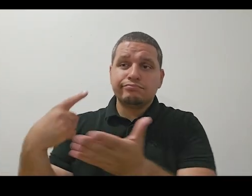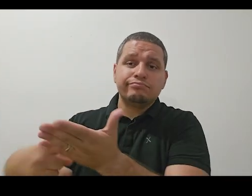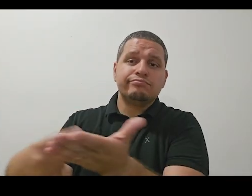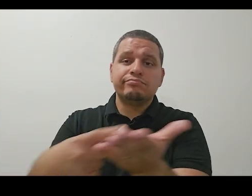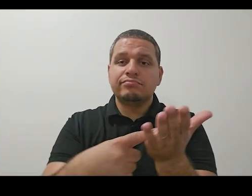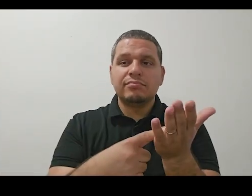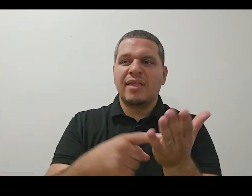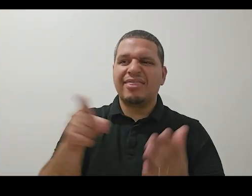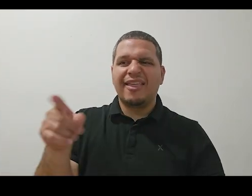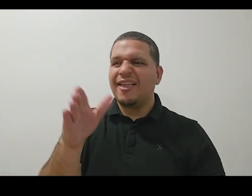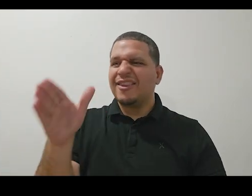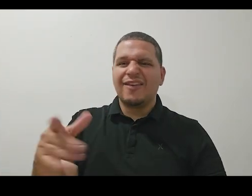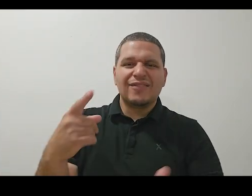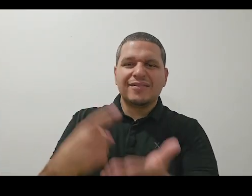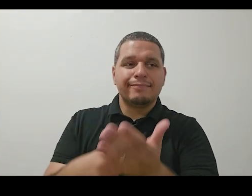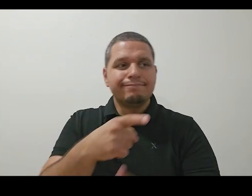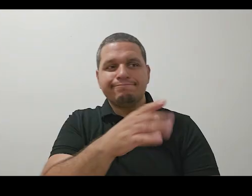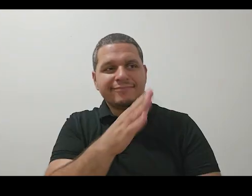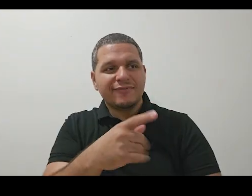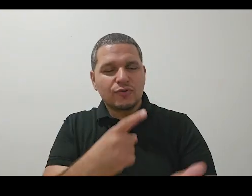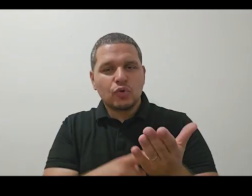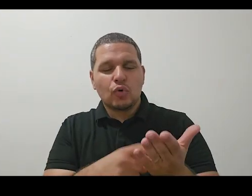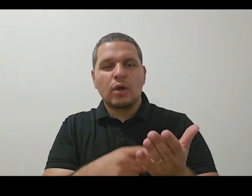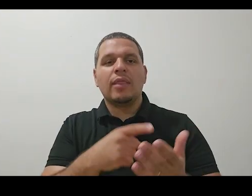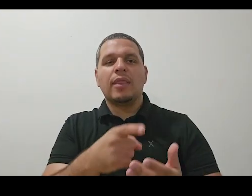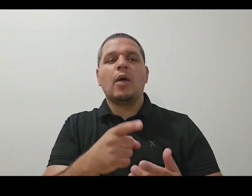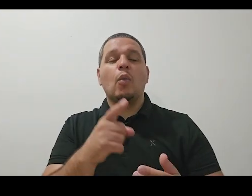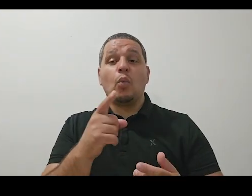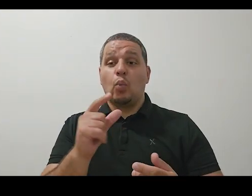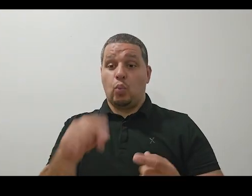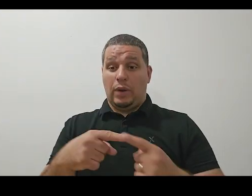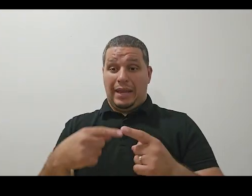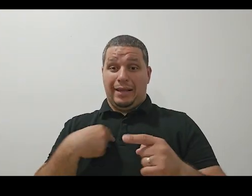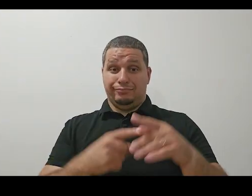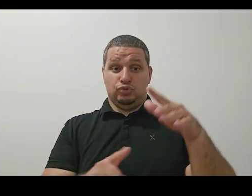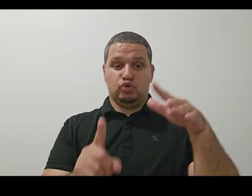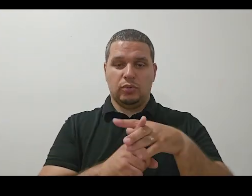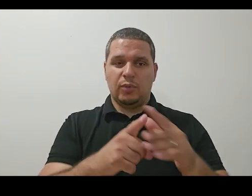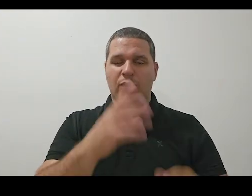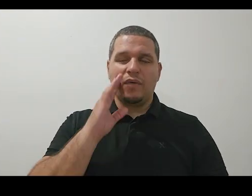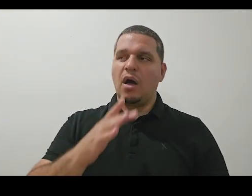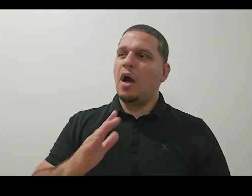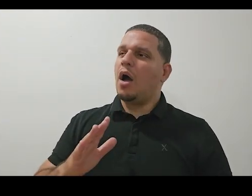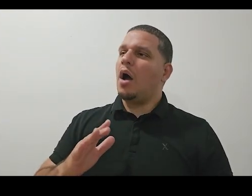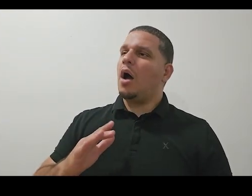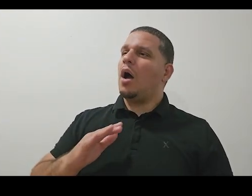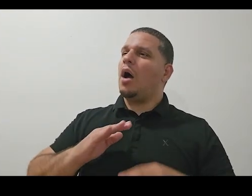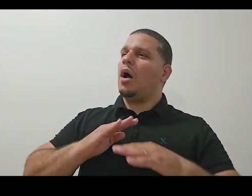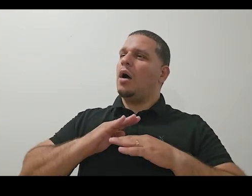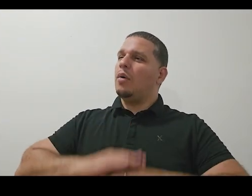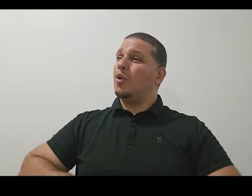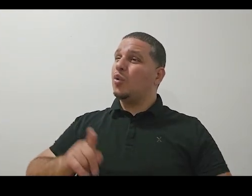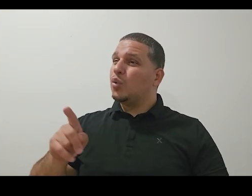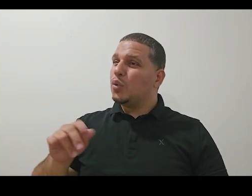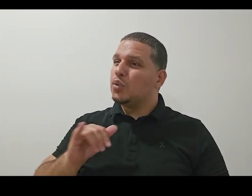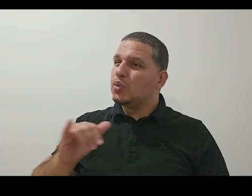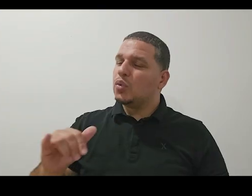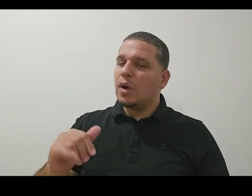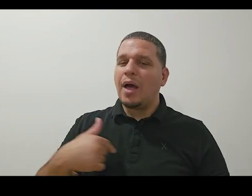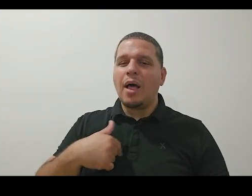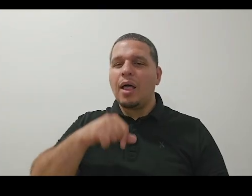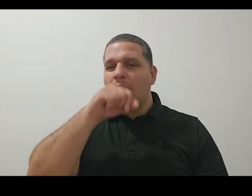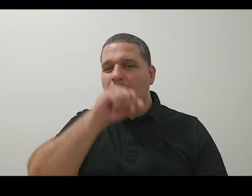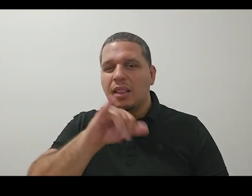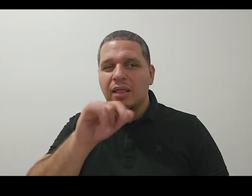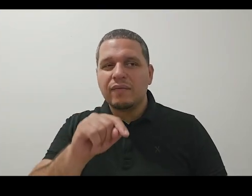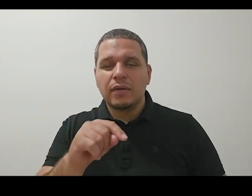and talking about things that they never talk about. And it's such a relief, and they realize that, oh, you too.